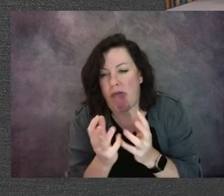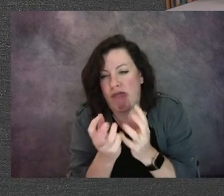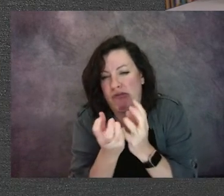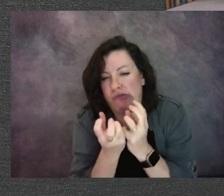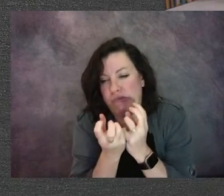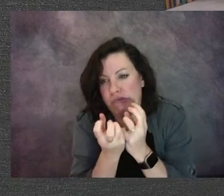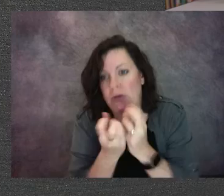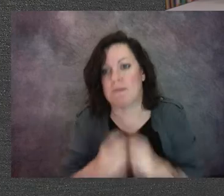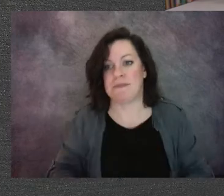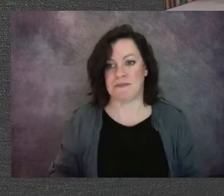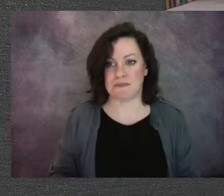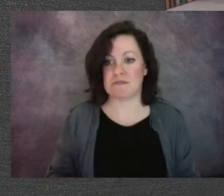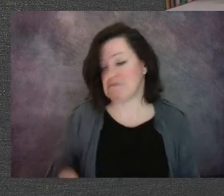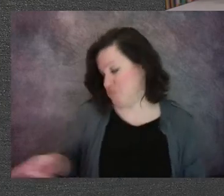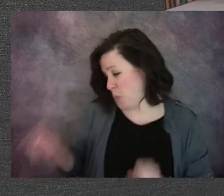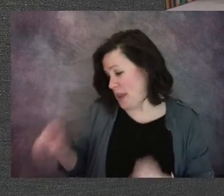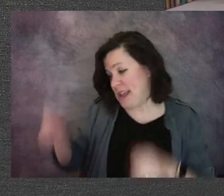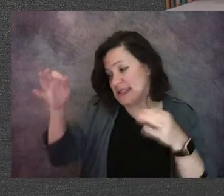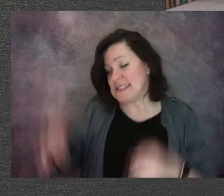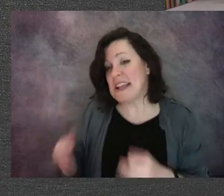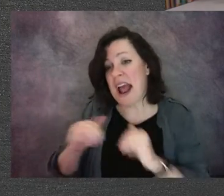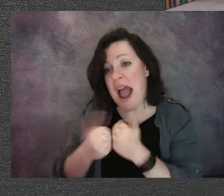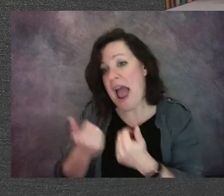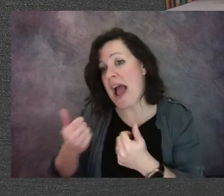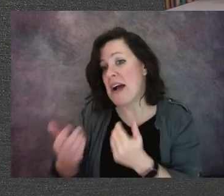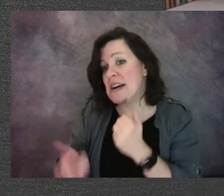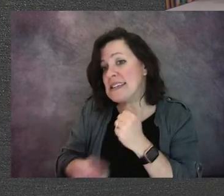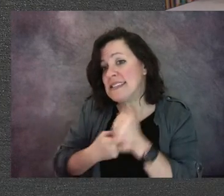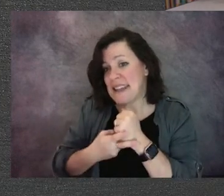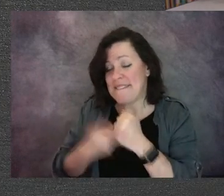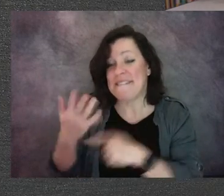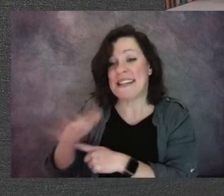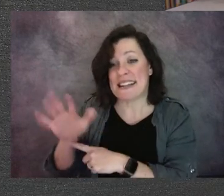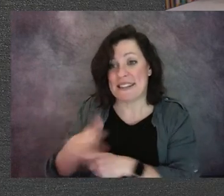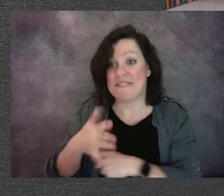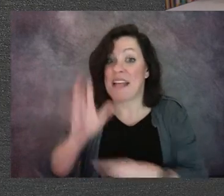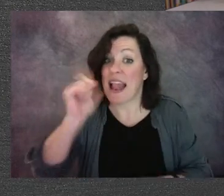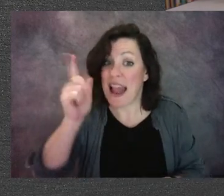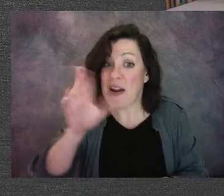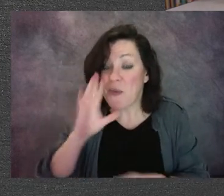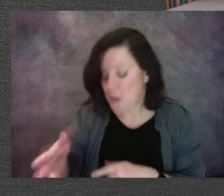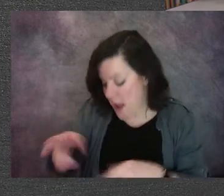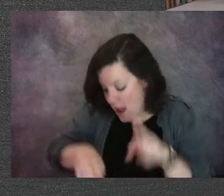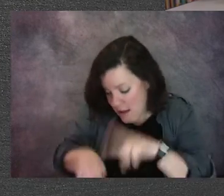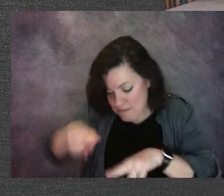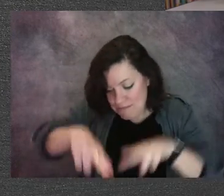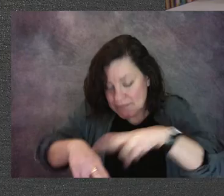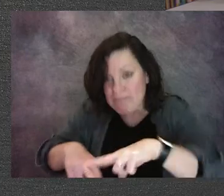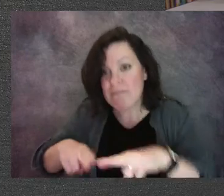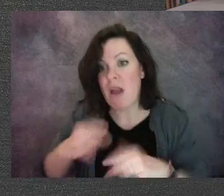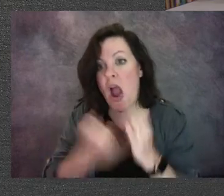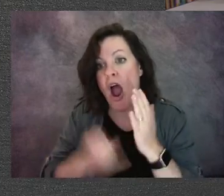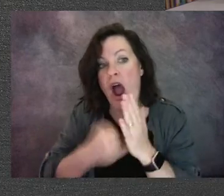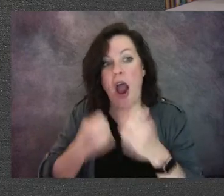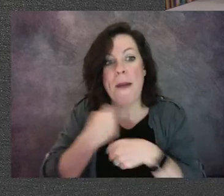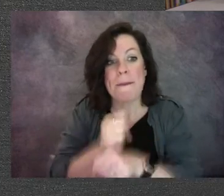she had a big collection of leaves, and she decided to make some art with her leaves. She made Leaf Man. And Leaf Man goes